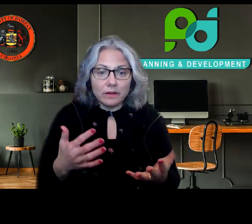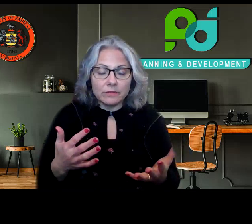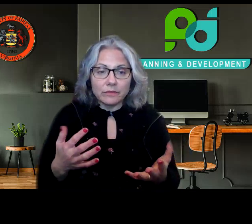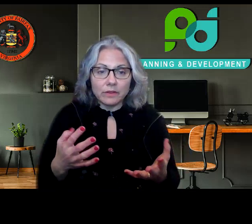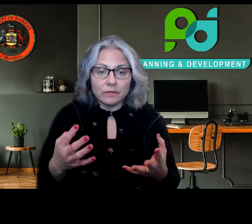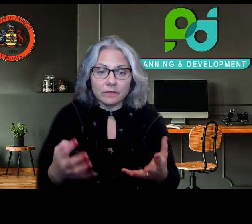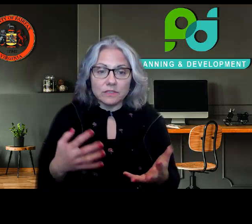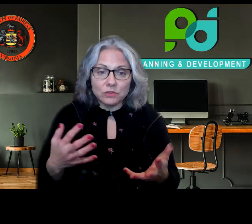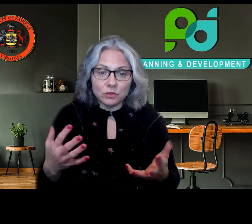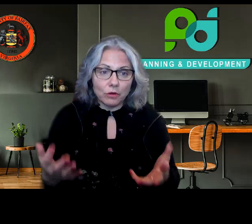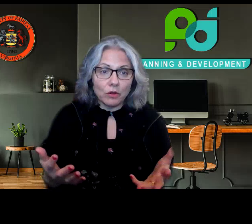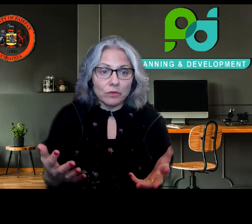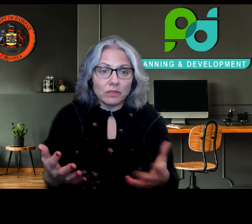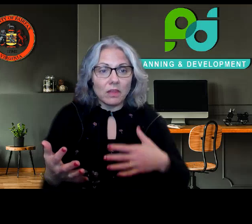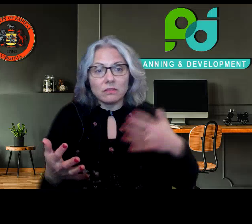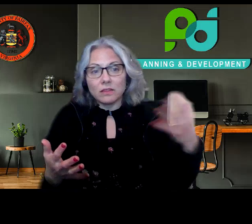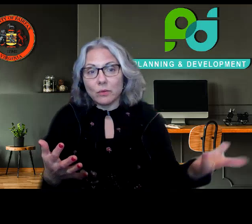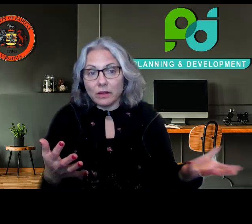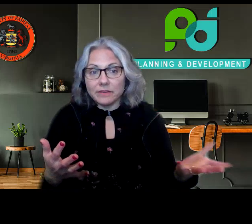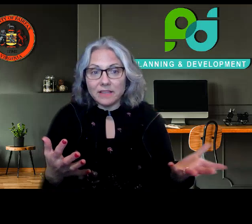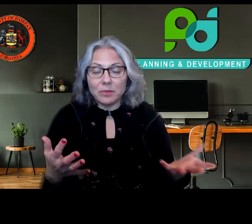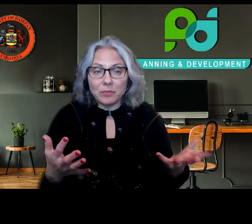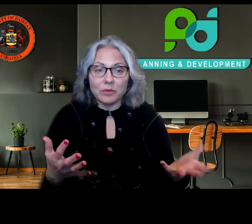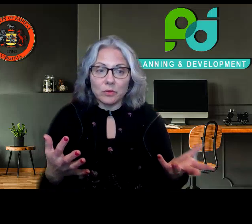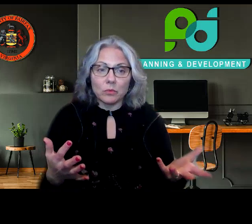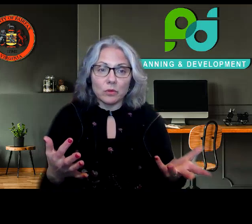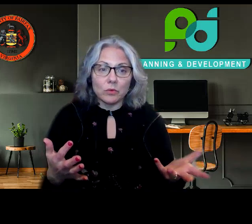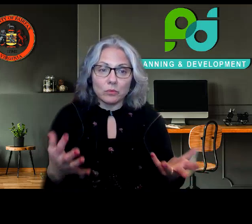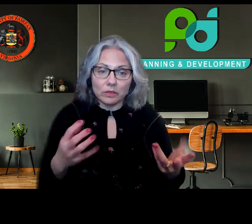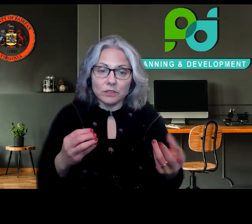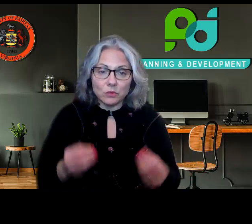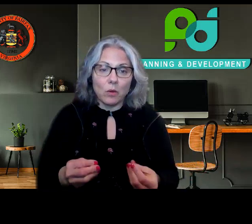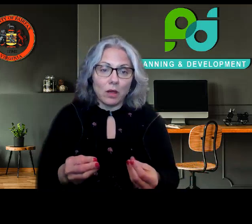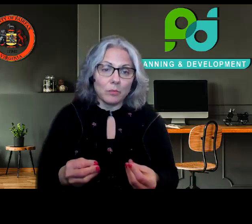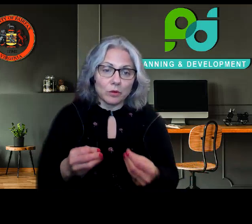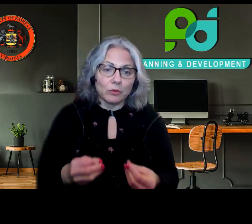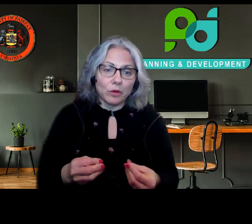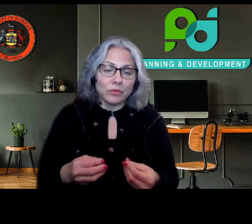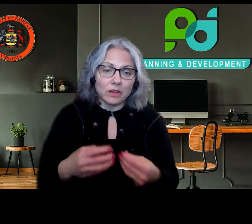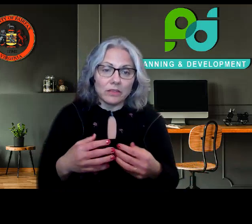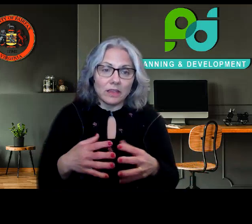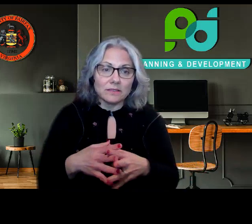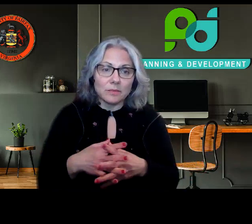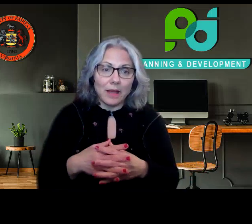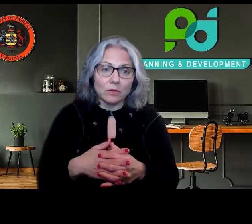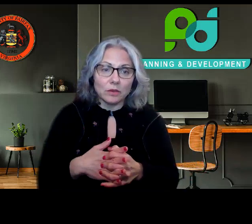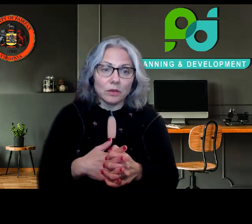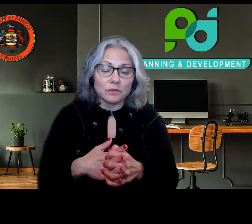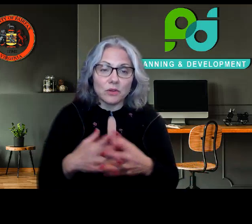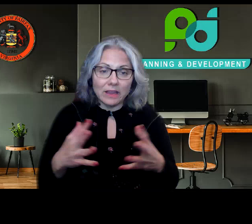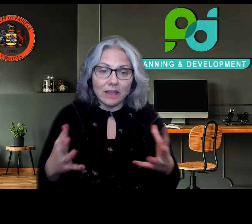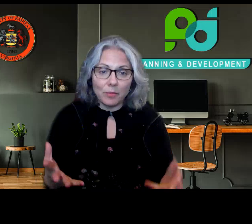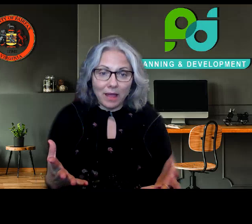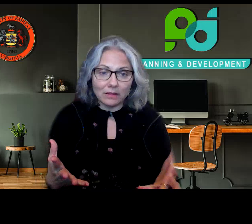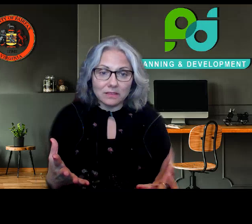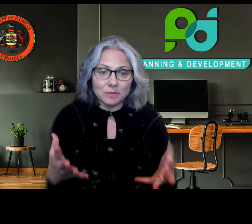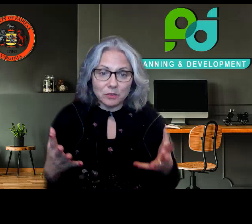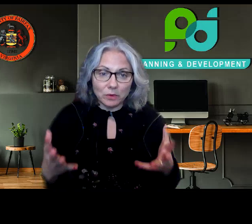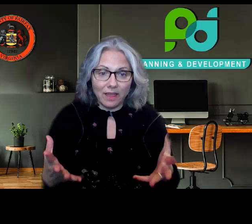supportive of additional growth, and then we'll always have people who really do want more growth. And I think it's about